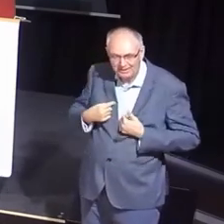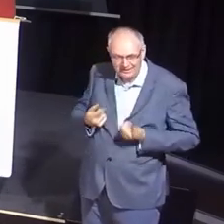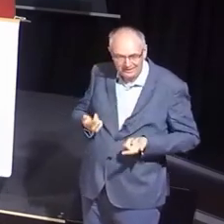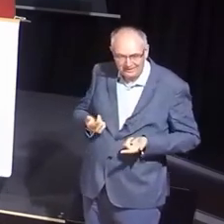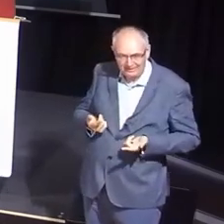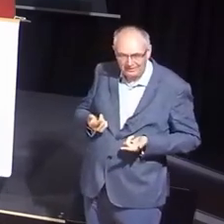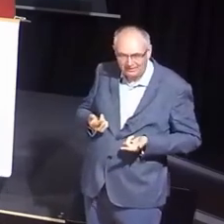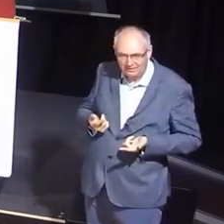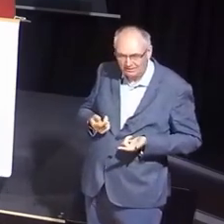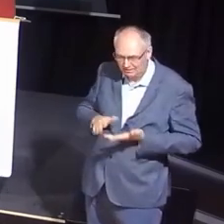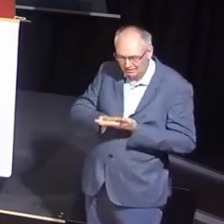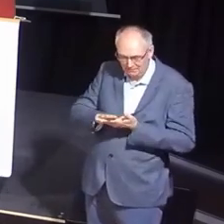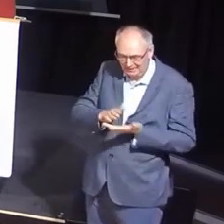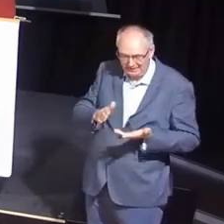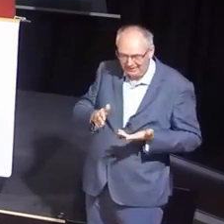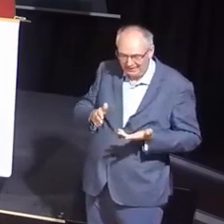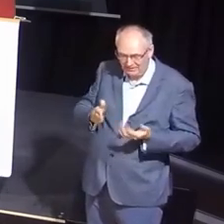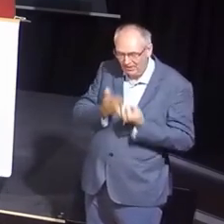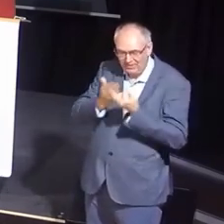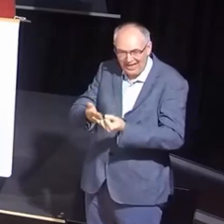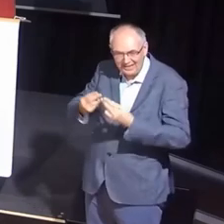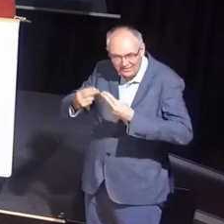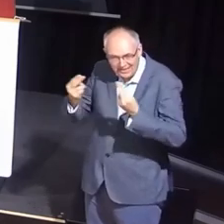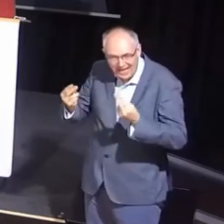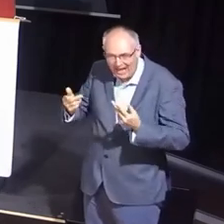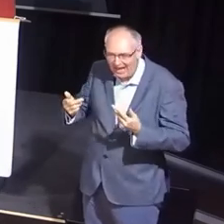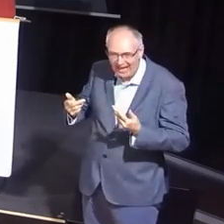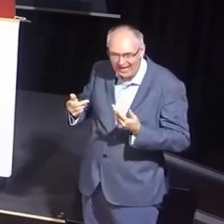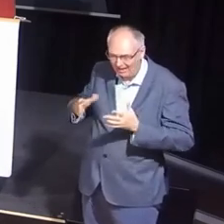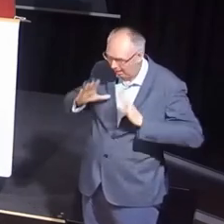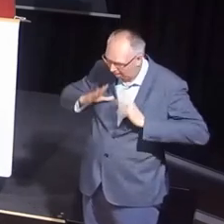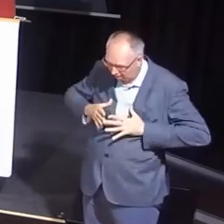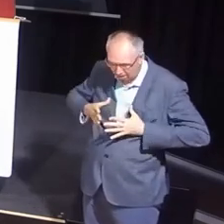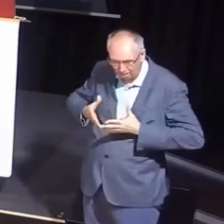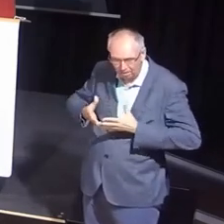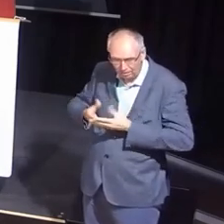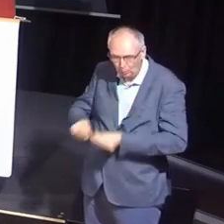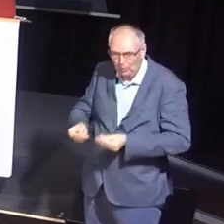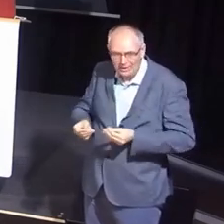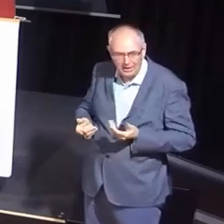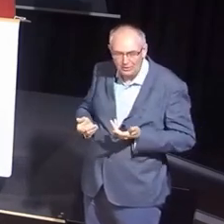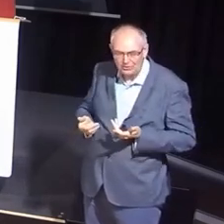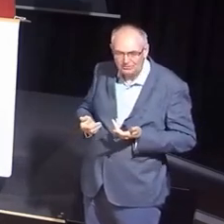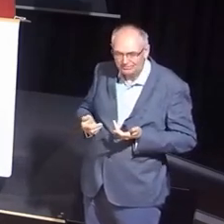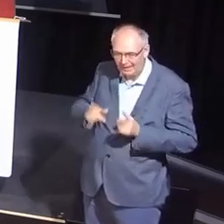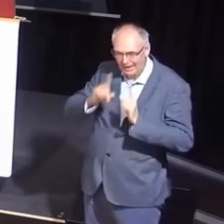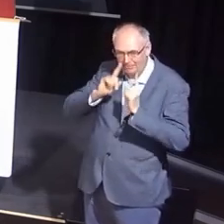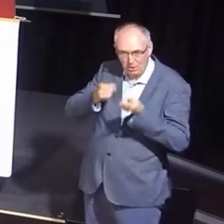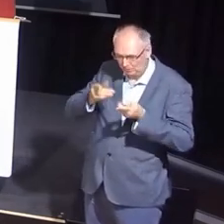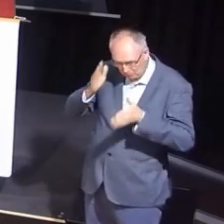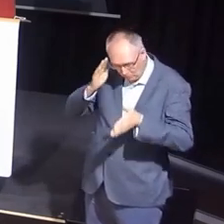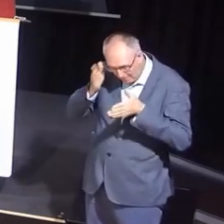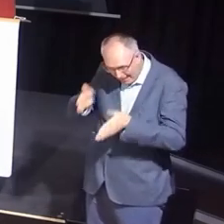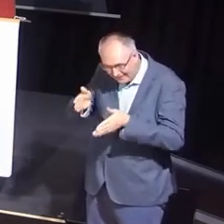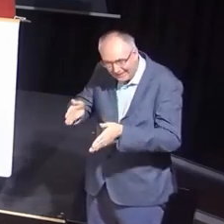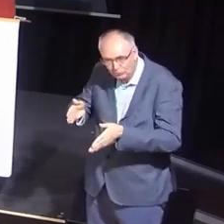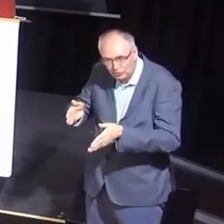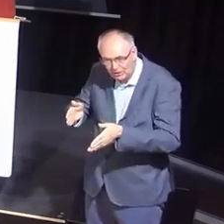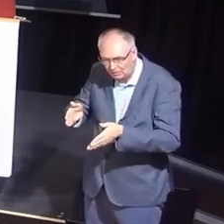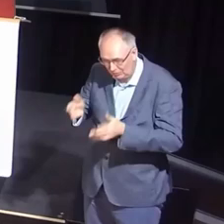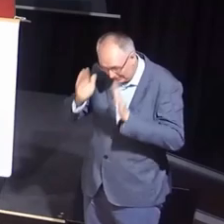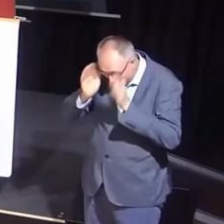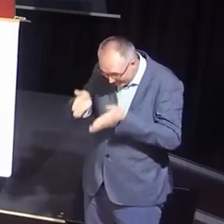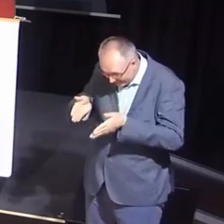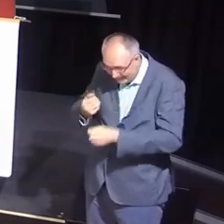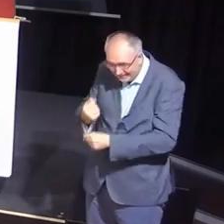out of steam and at the end of the day and my cognitive needs are high, it's almost impossible to pay attention to anything. So paying attention to a game